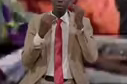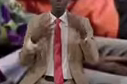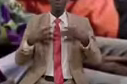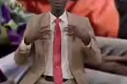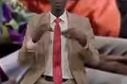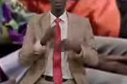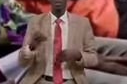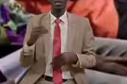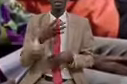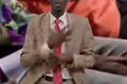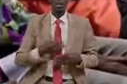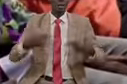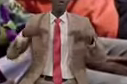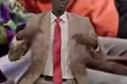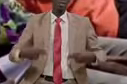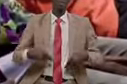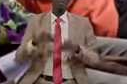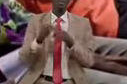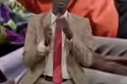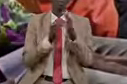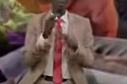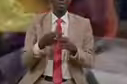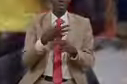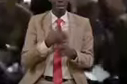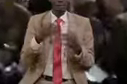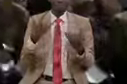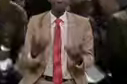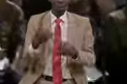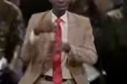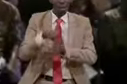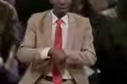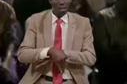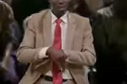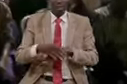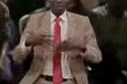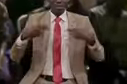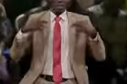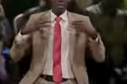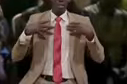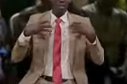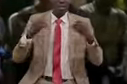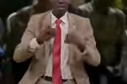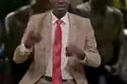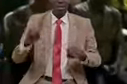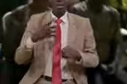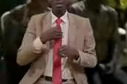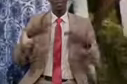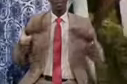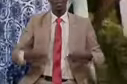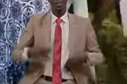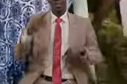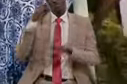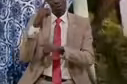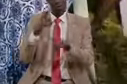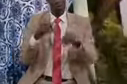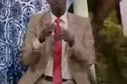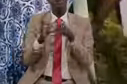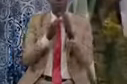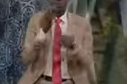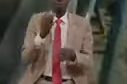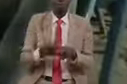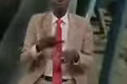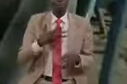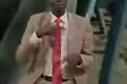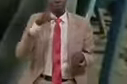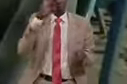health. And tonight, healing and health. My brother there, my sister there,